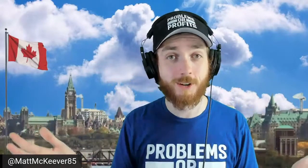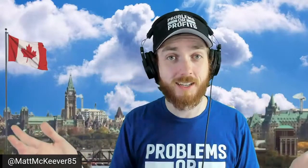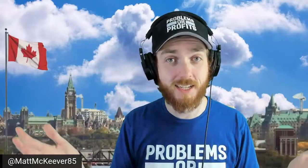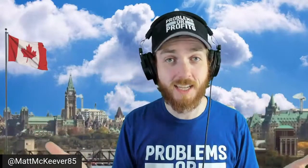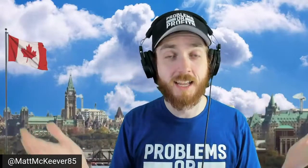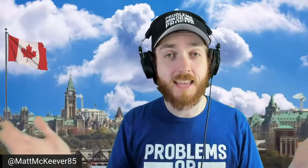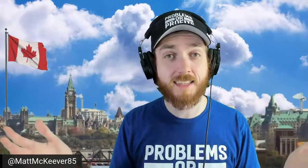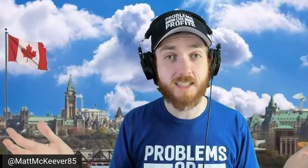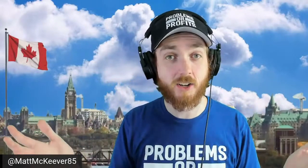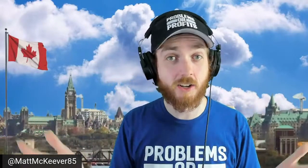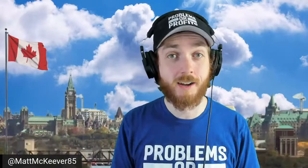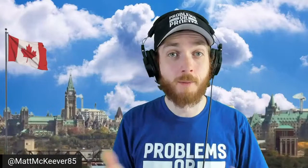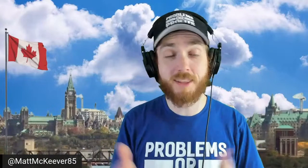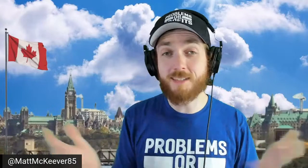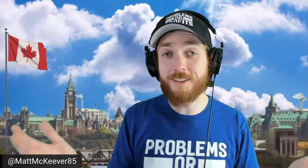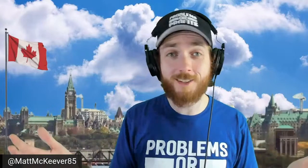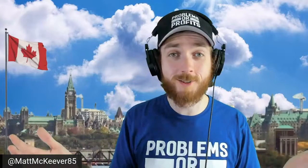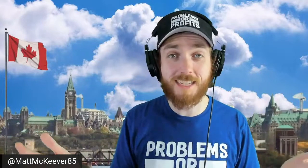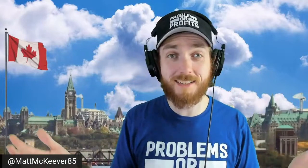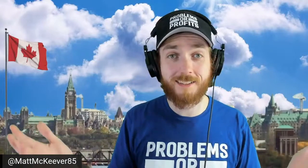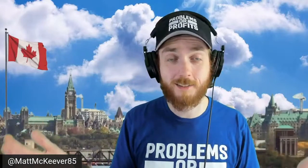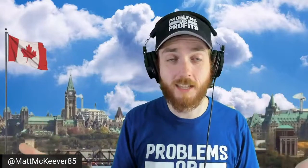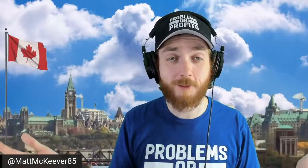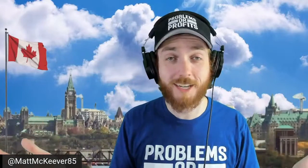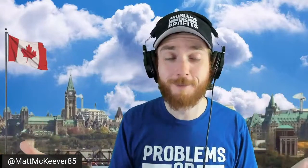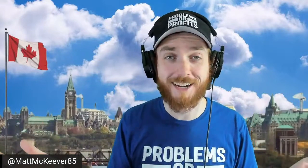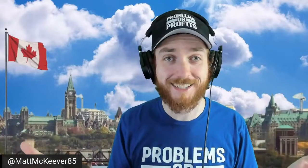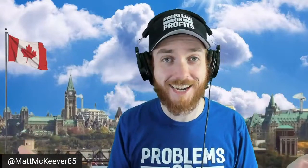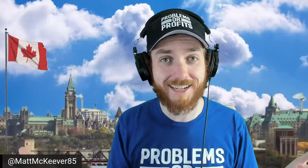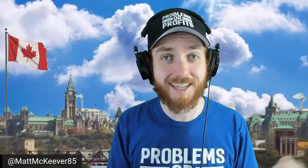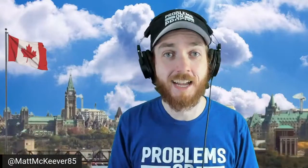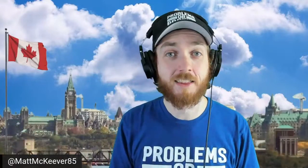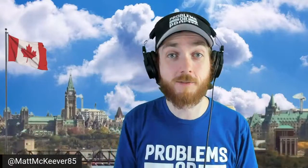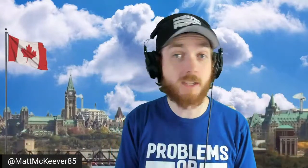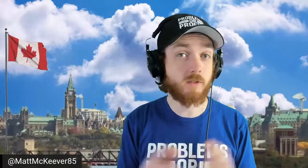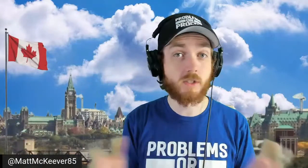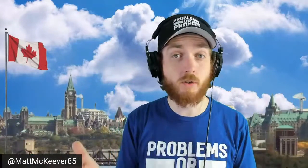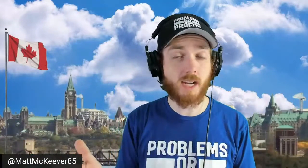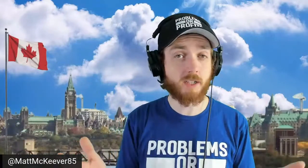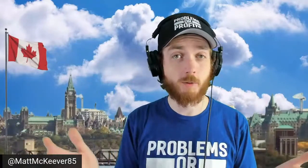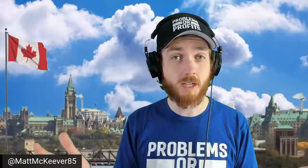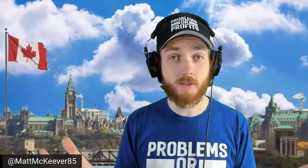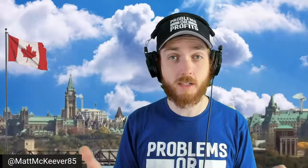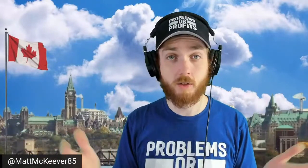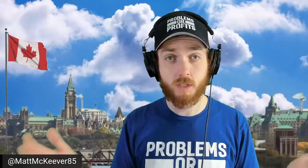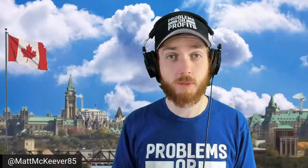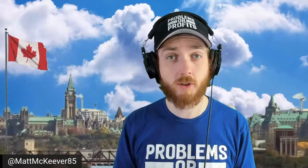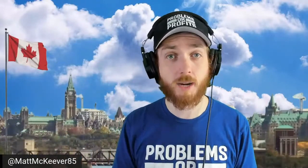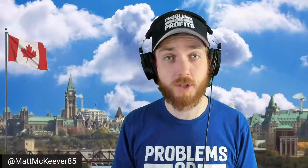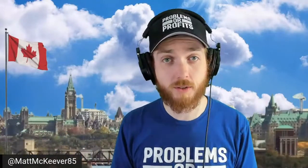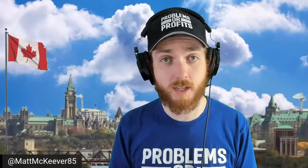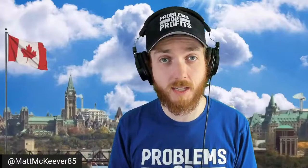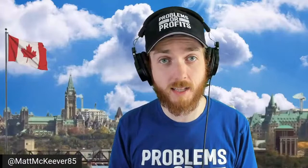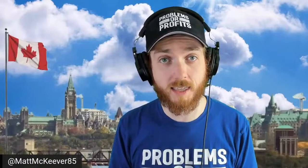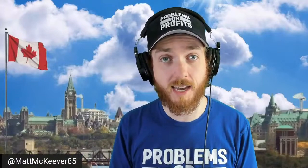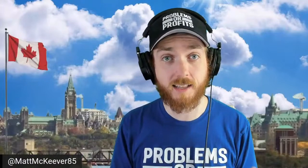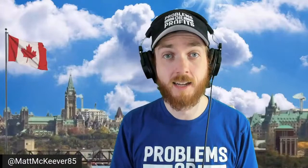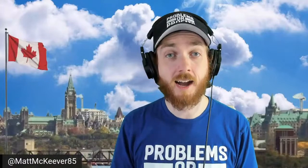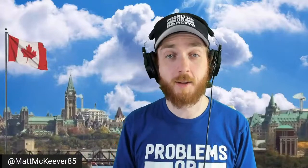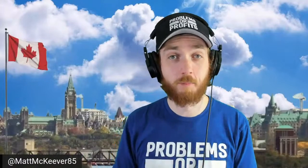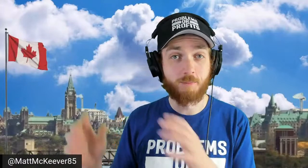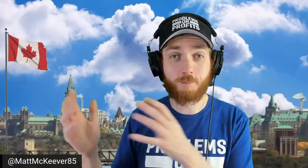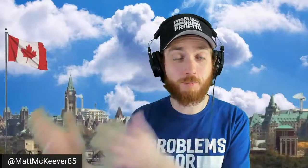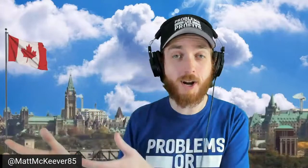it is what it is. That doesn't hurt. But these videos never get monetized. These videos don't actually result in new subscribers or anything like